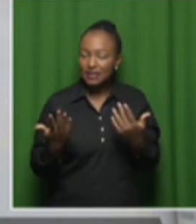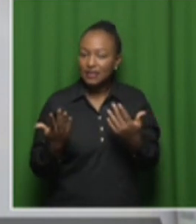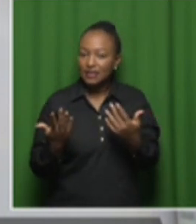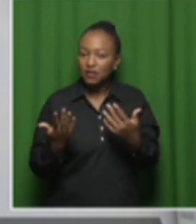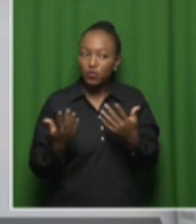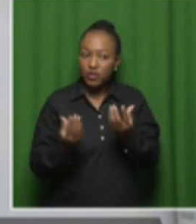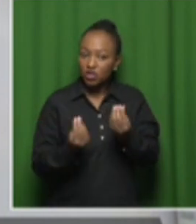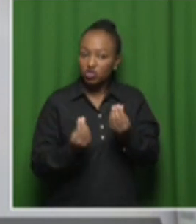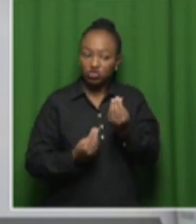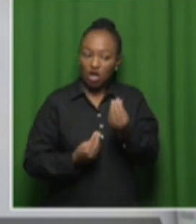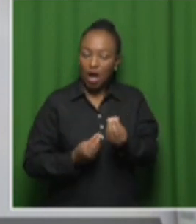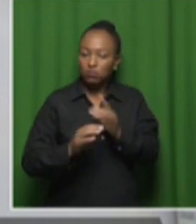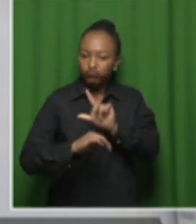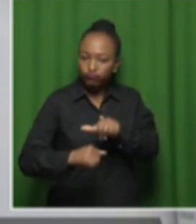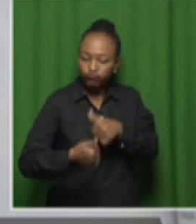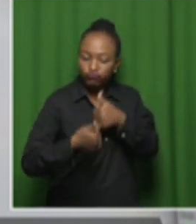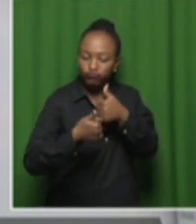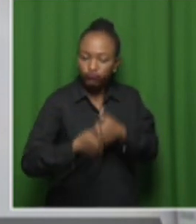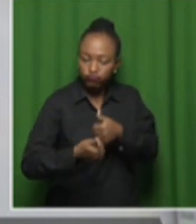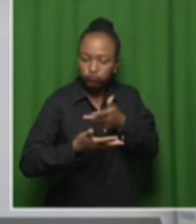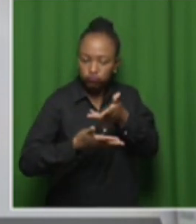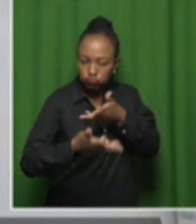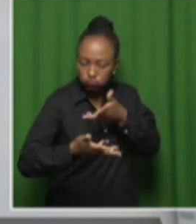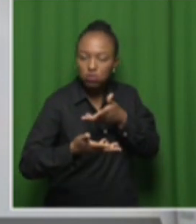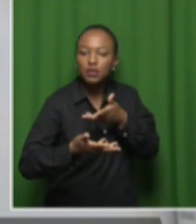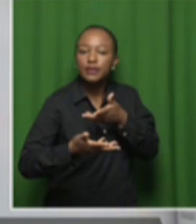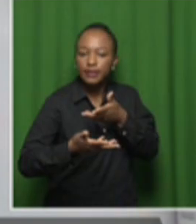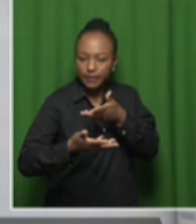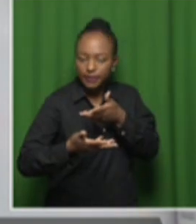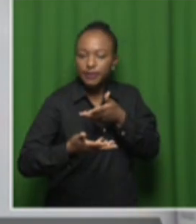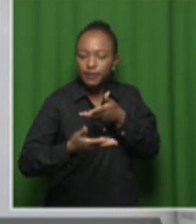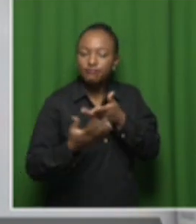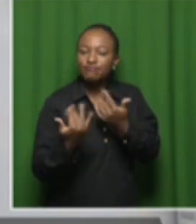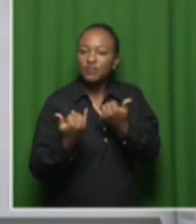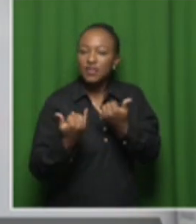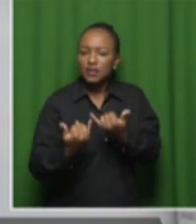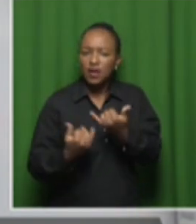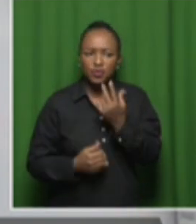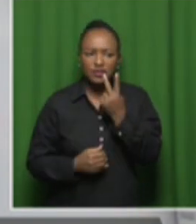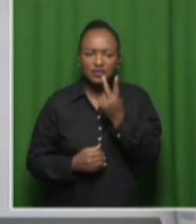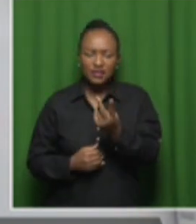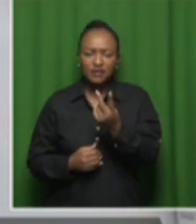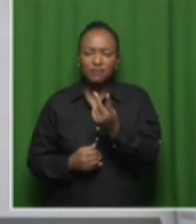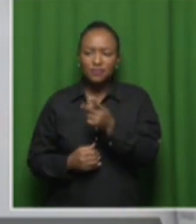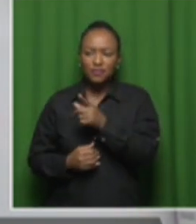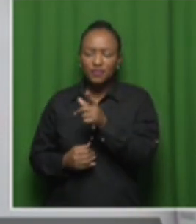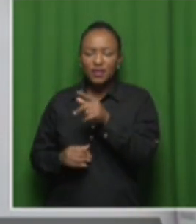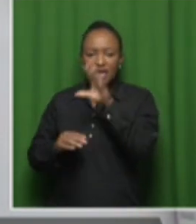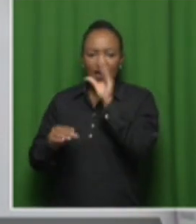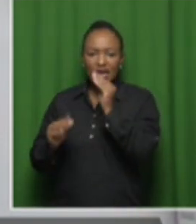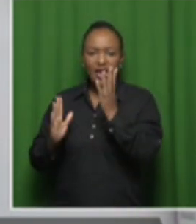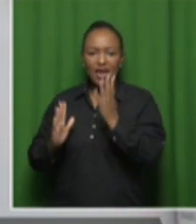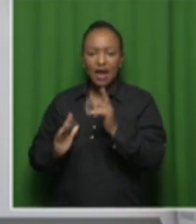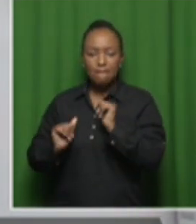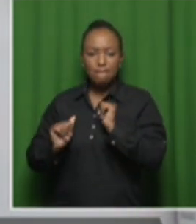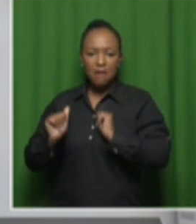your child, making sure that they have a full understanding. Because right now we see it in our scholar performance, the gaps